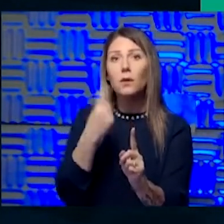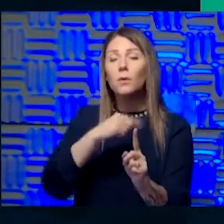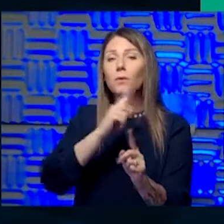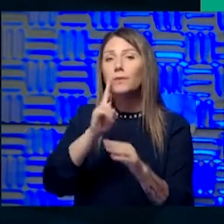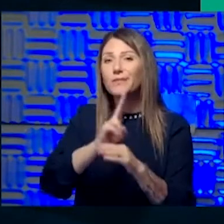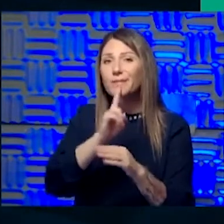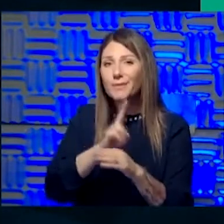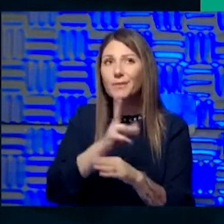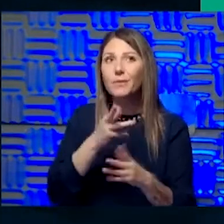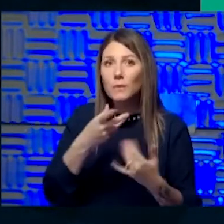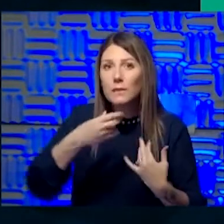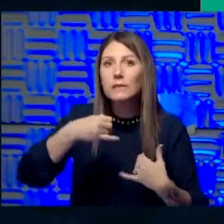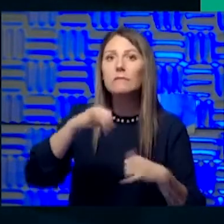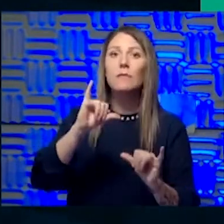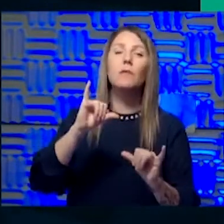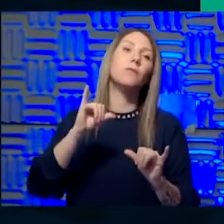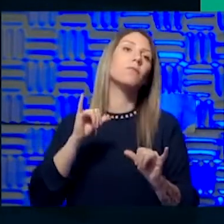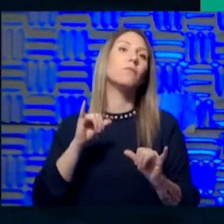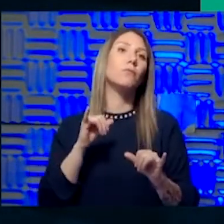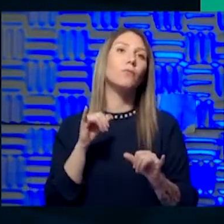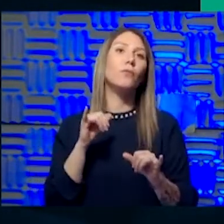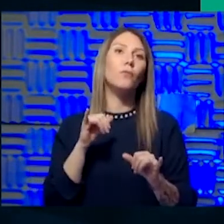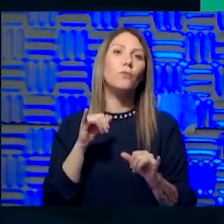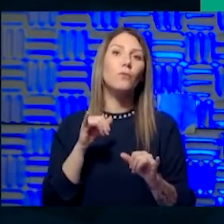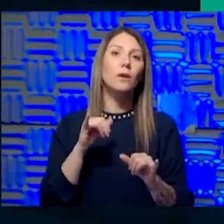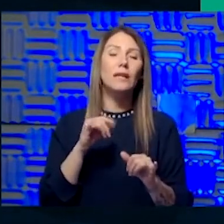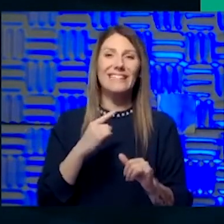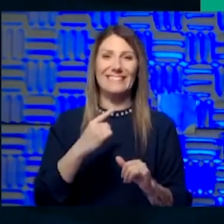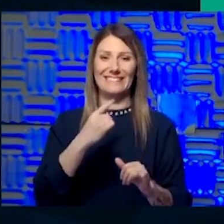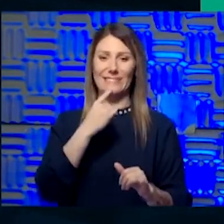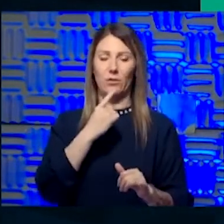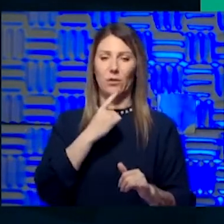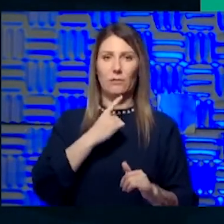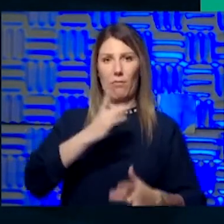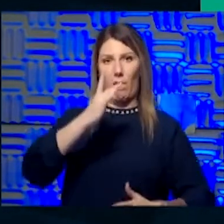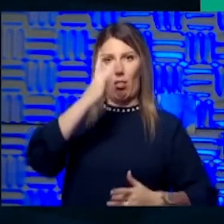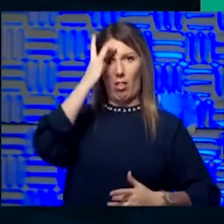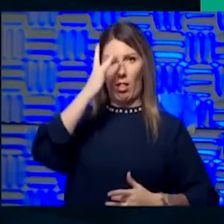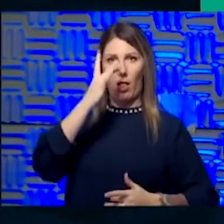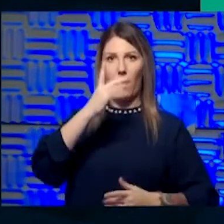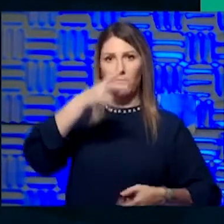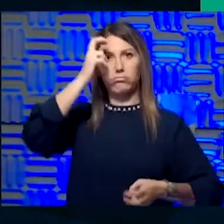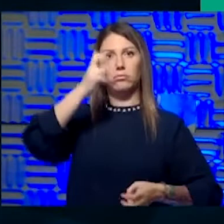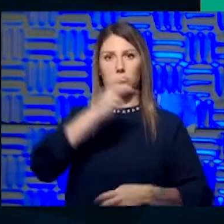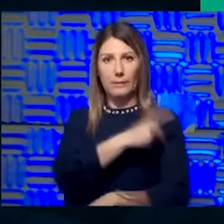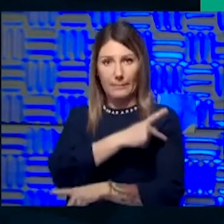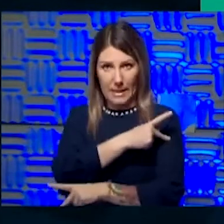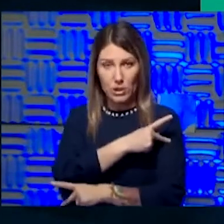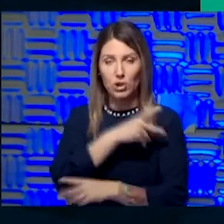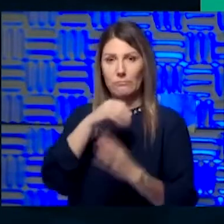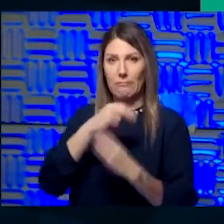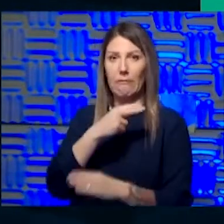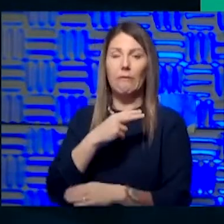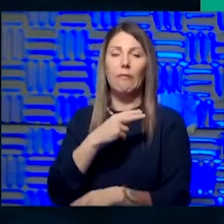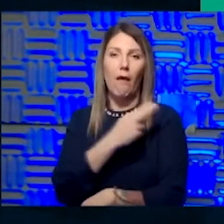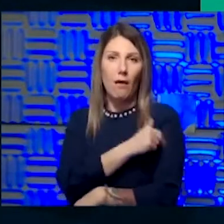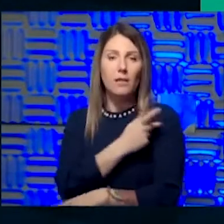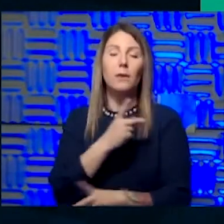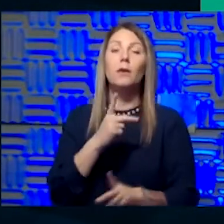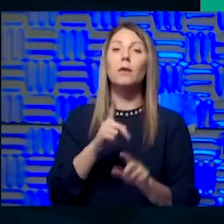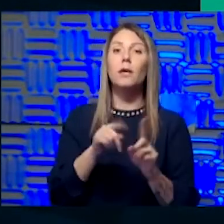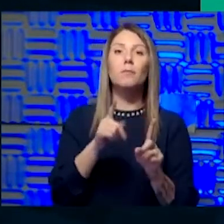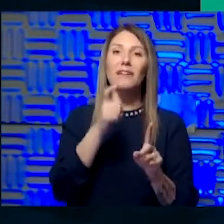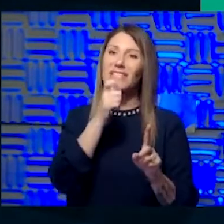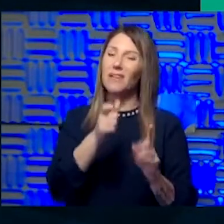them still in seriously ill patients hospitalized, but I personally have not been